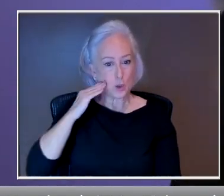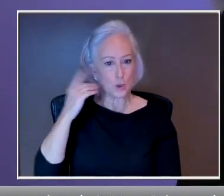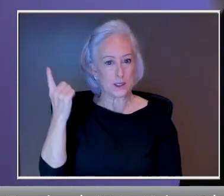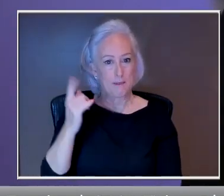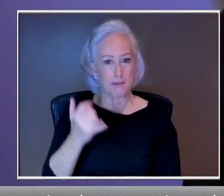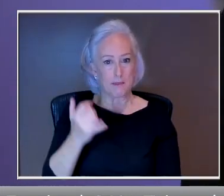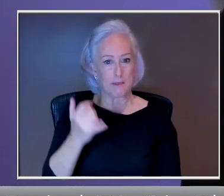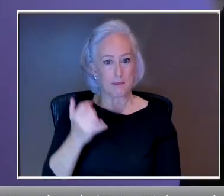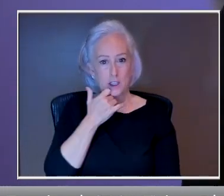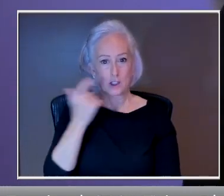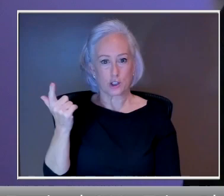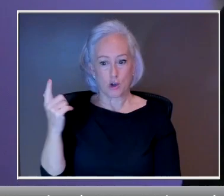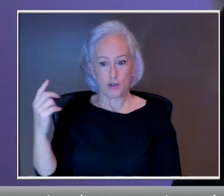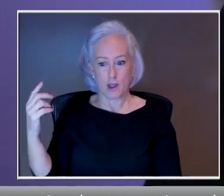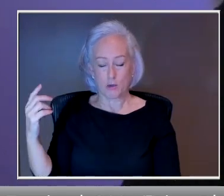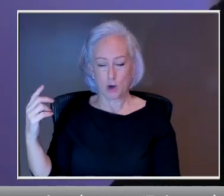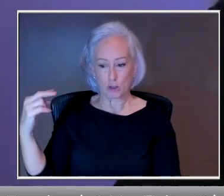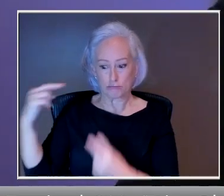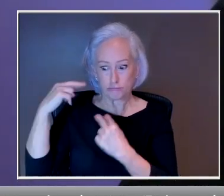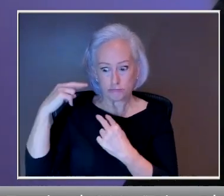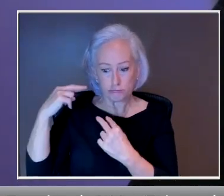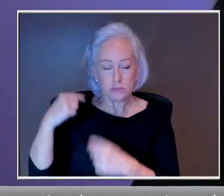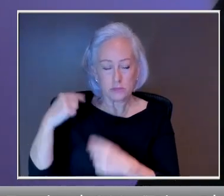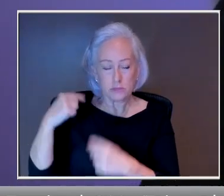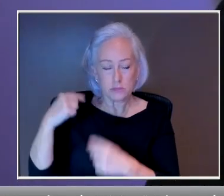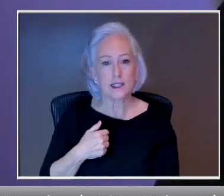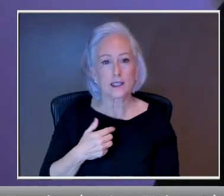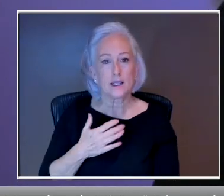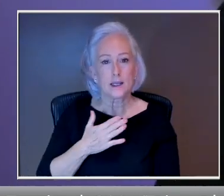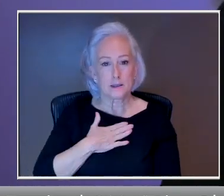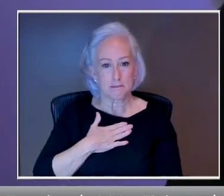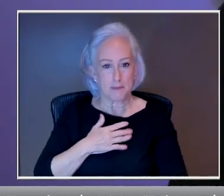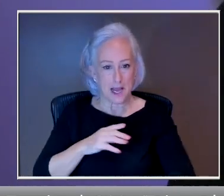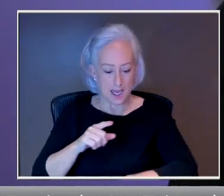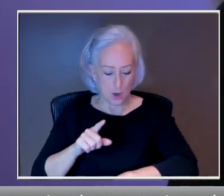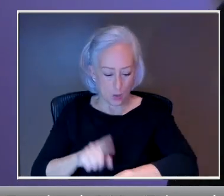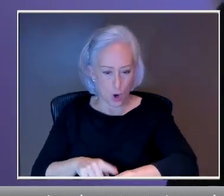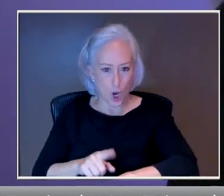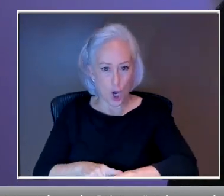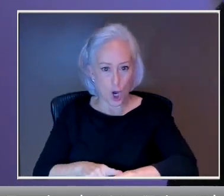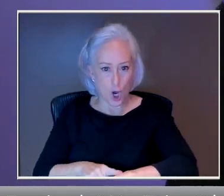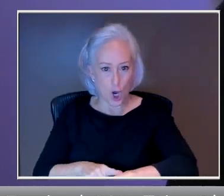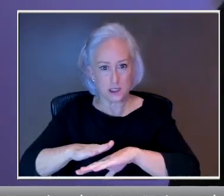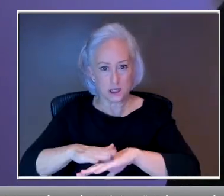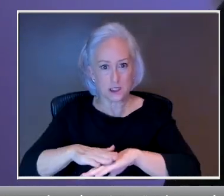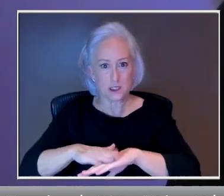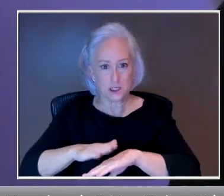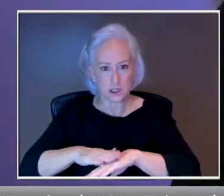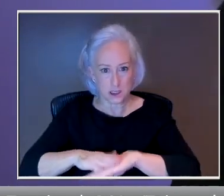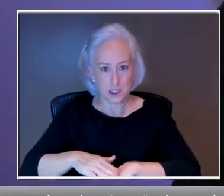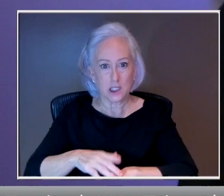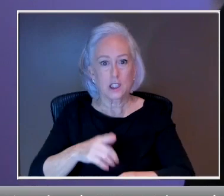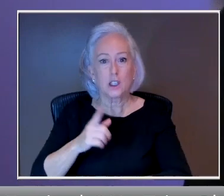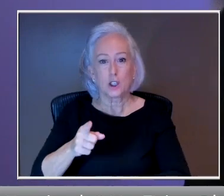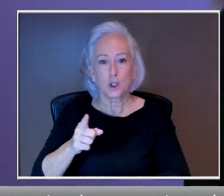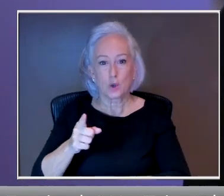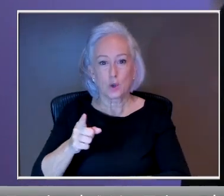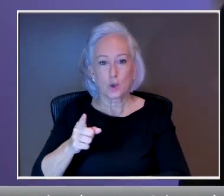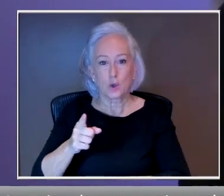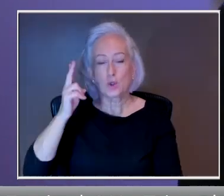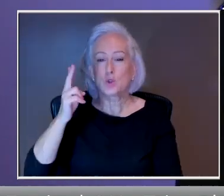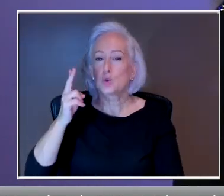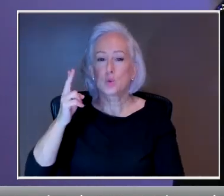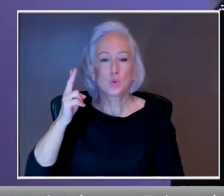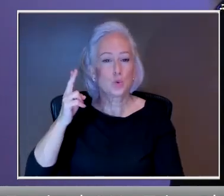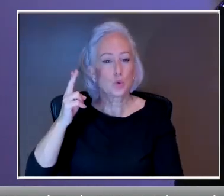right over me, and my watch was like going off, and it was like, you have an excessive high heart rate, and it just